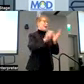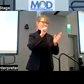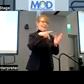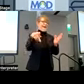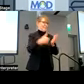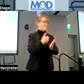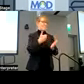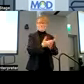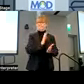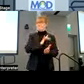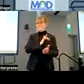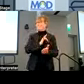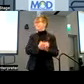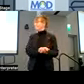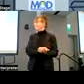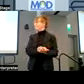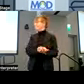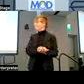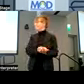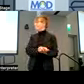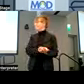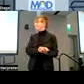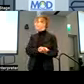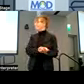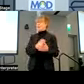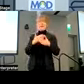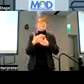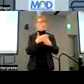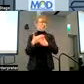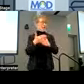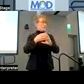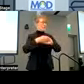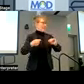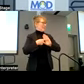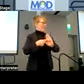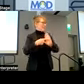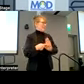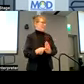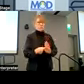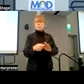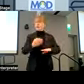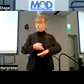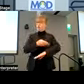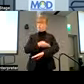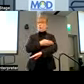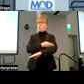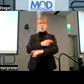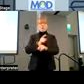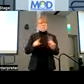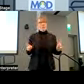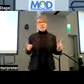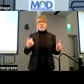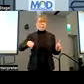Finally, I just want to say that I've shared some examples with you and we are making good progress, but we are by no means